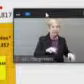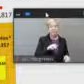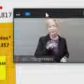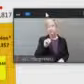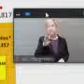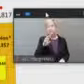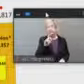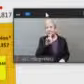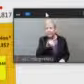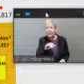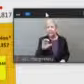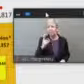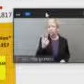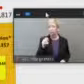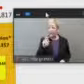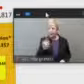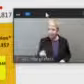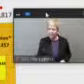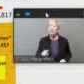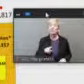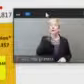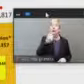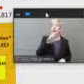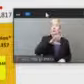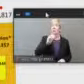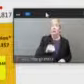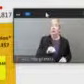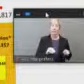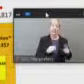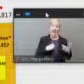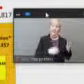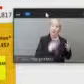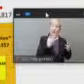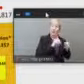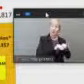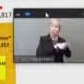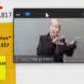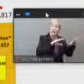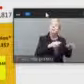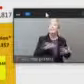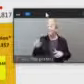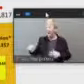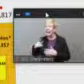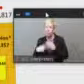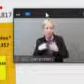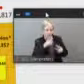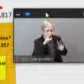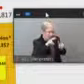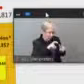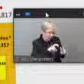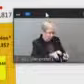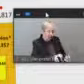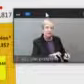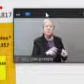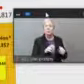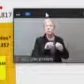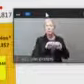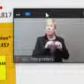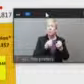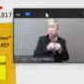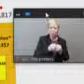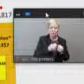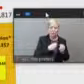McKinley, Chavez, and other counties, these are the factors, the social vulnerability as well as